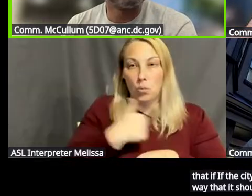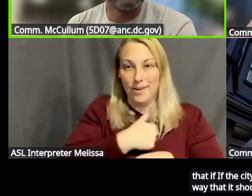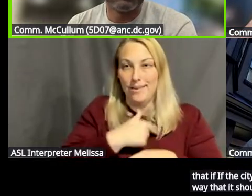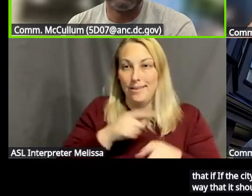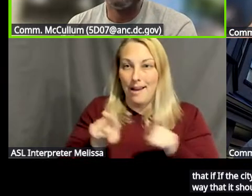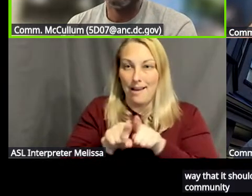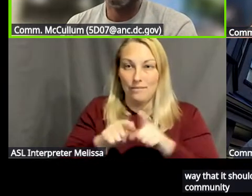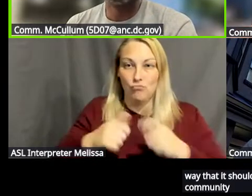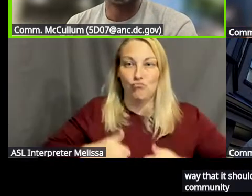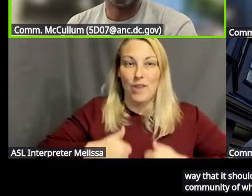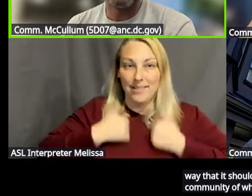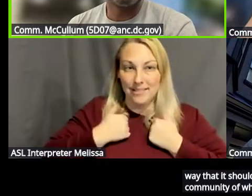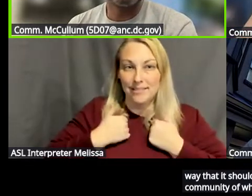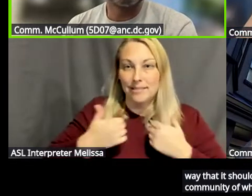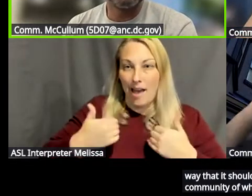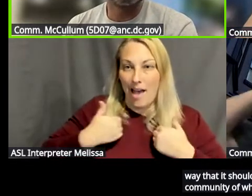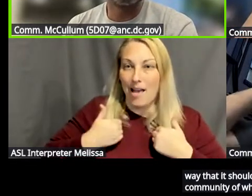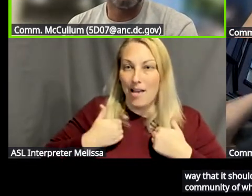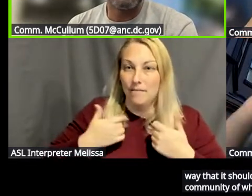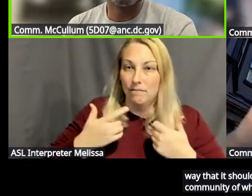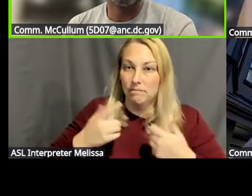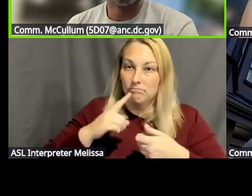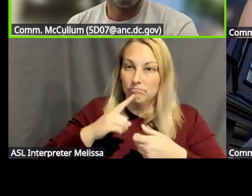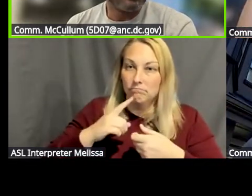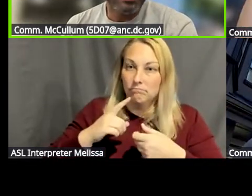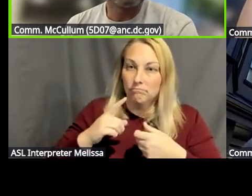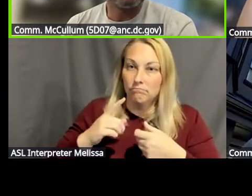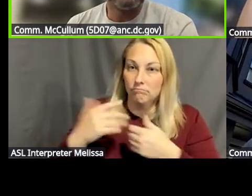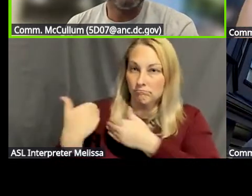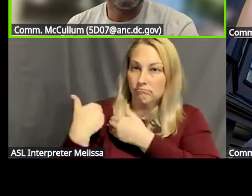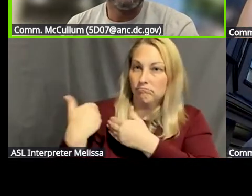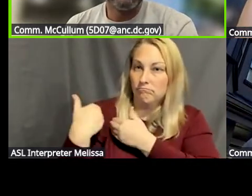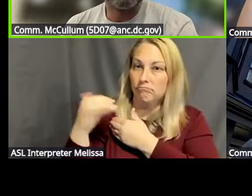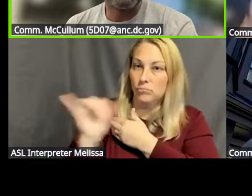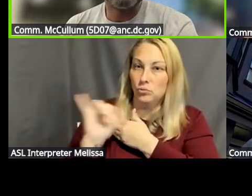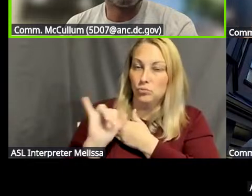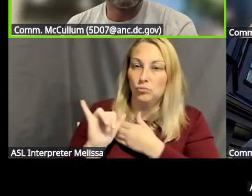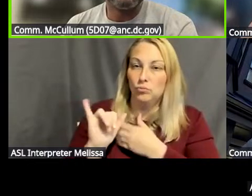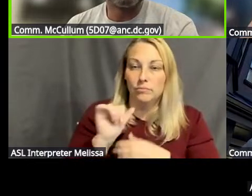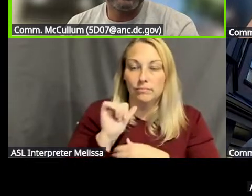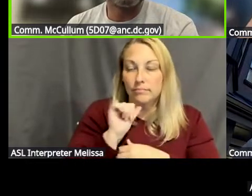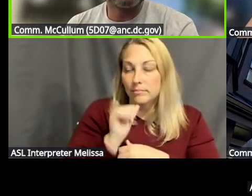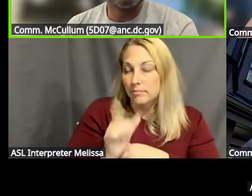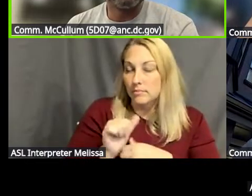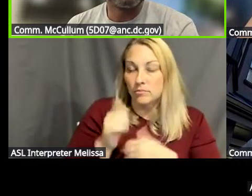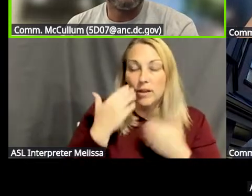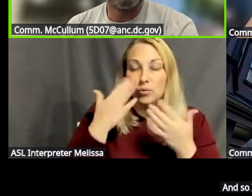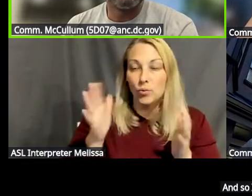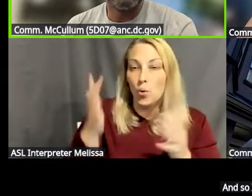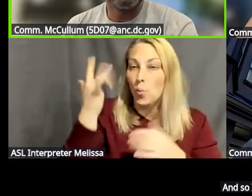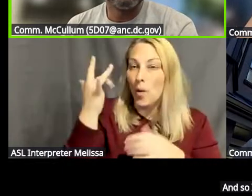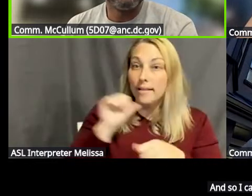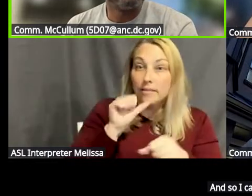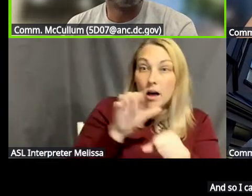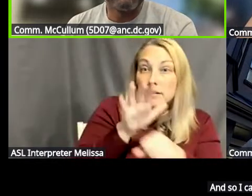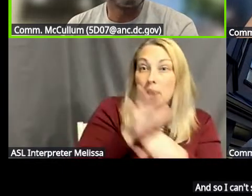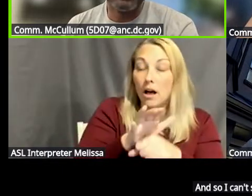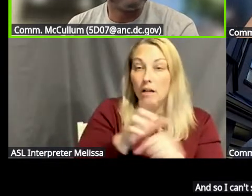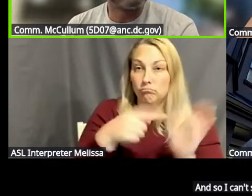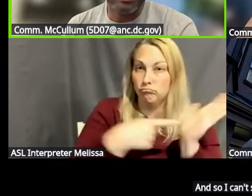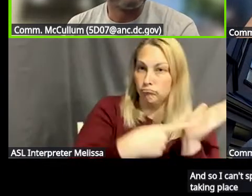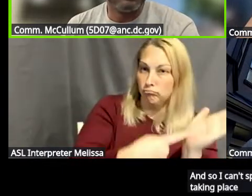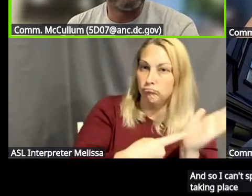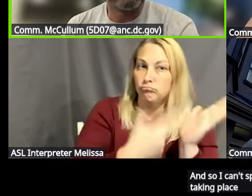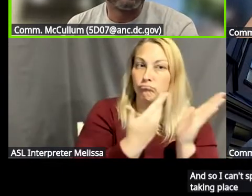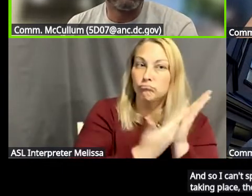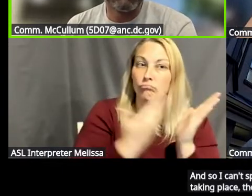what we should do. And so I can't speak to why it's not enough, but obviously if the activity is taking place, then something is